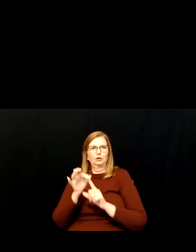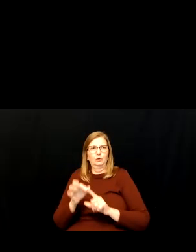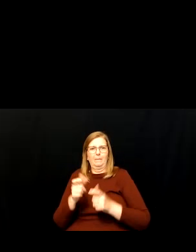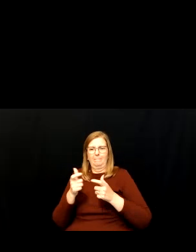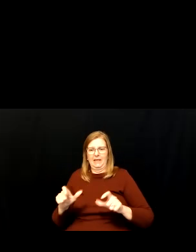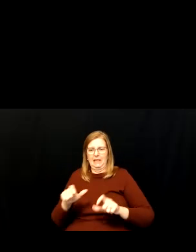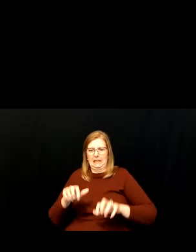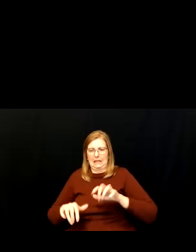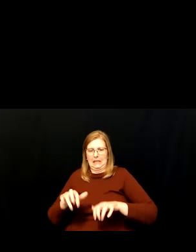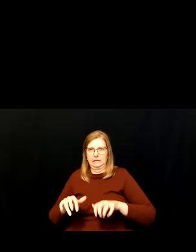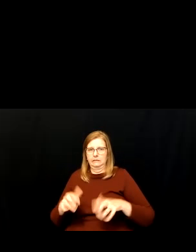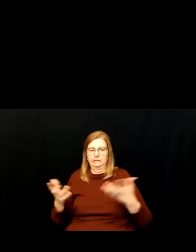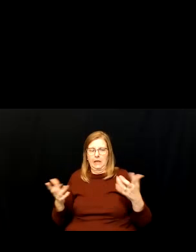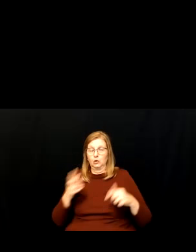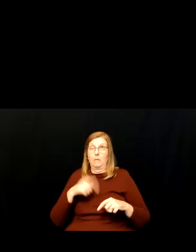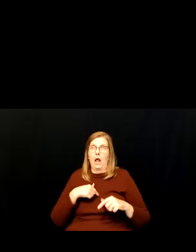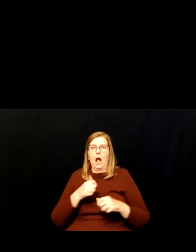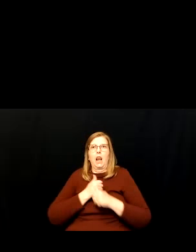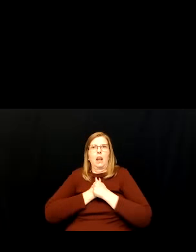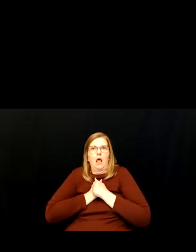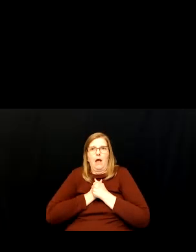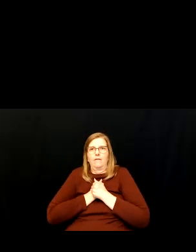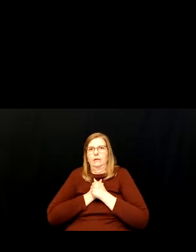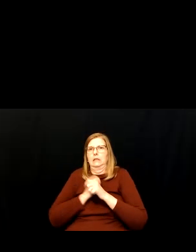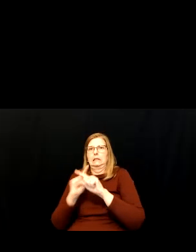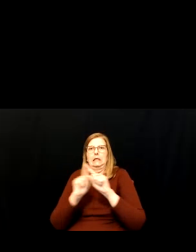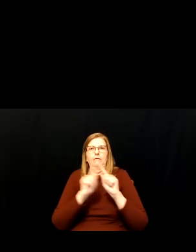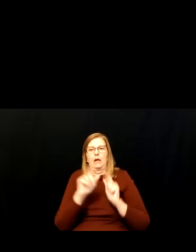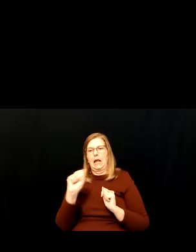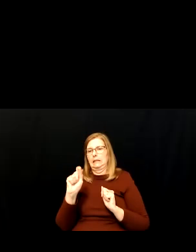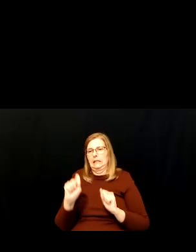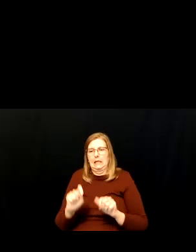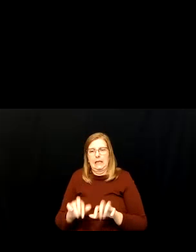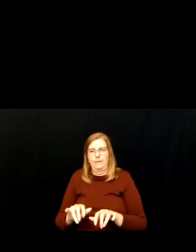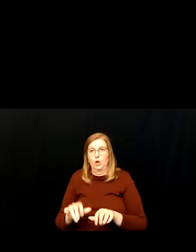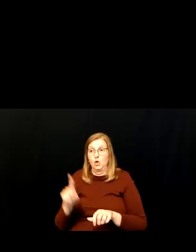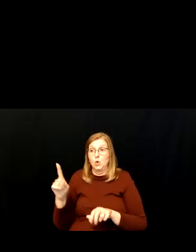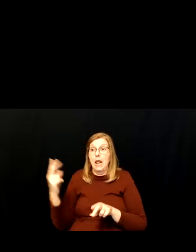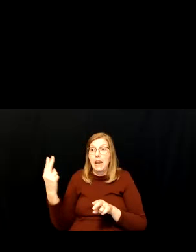I can't show you everything, but I loved lots of different AT keyboards. You name